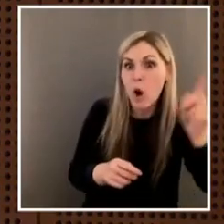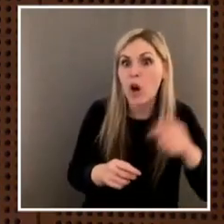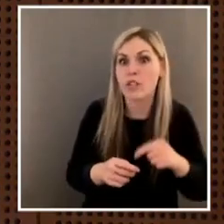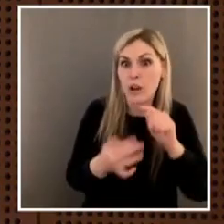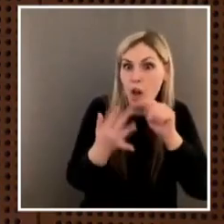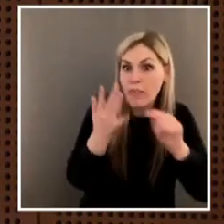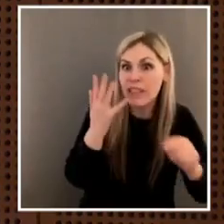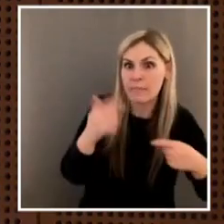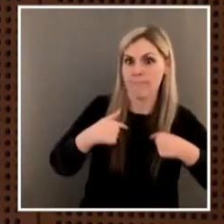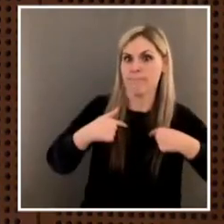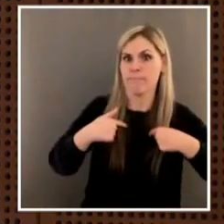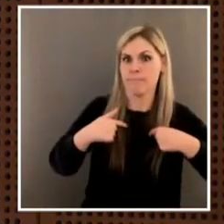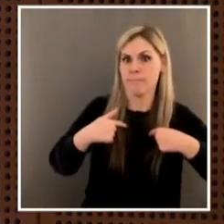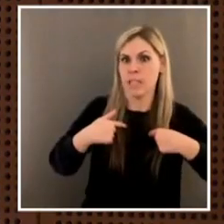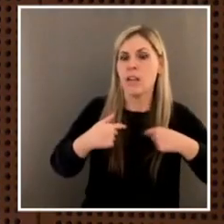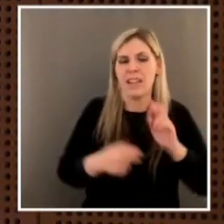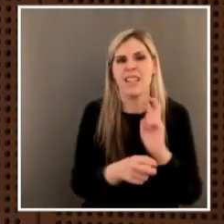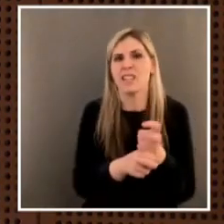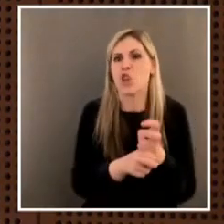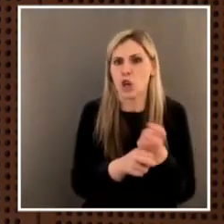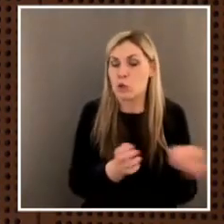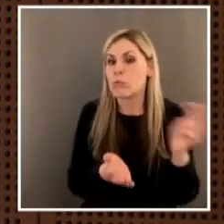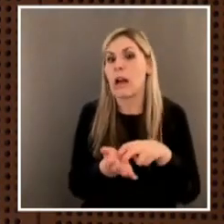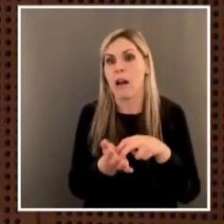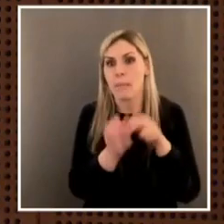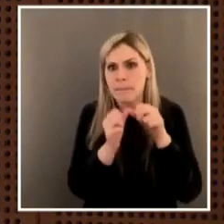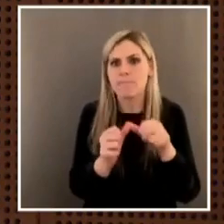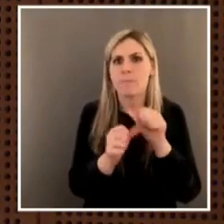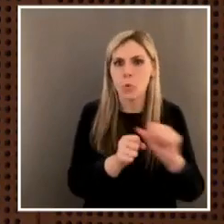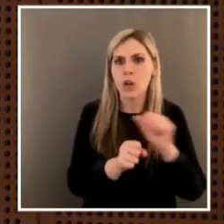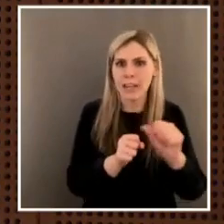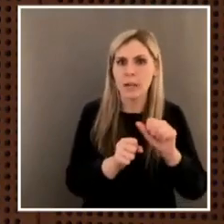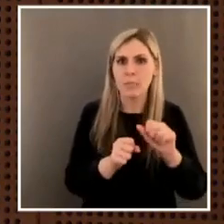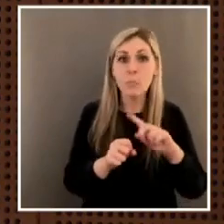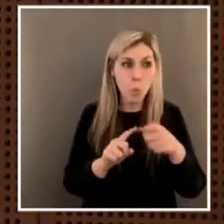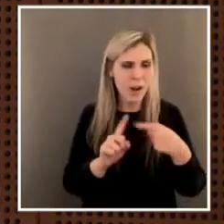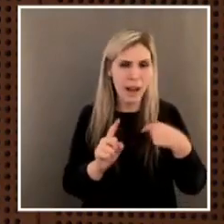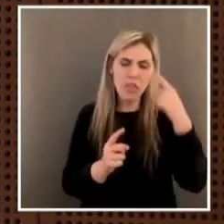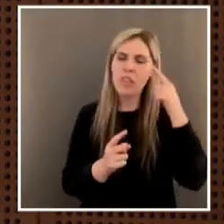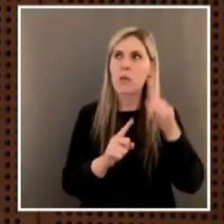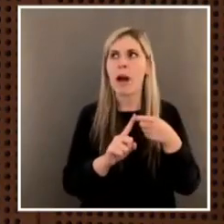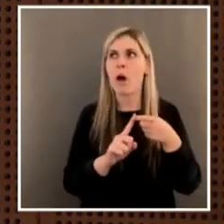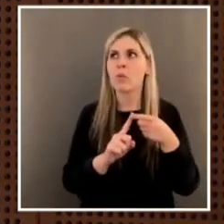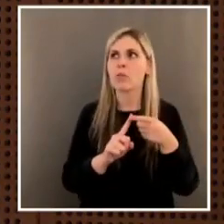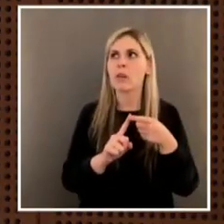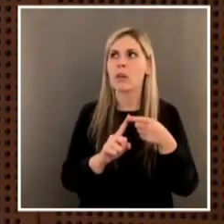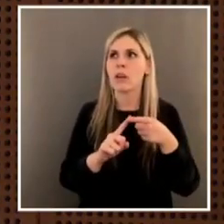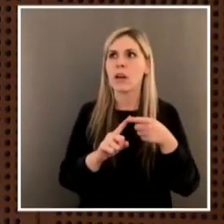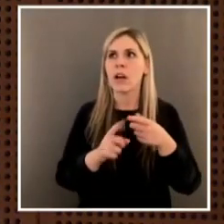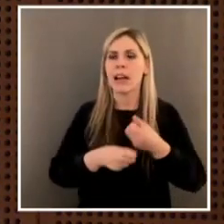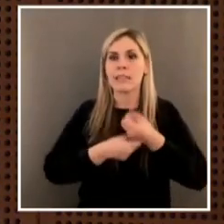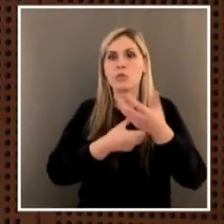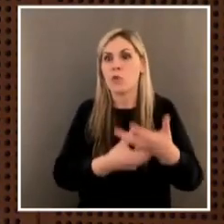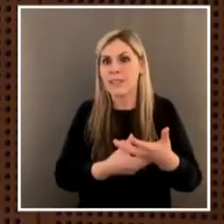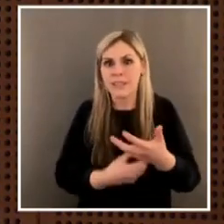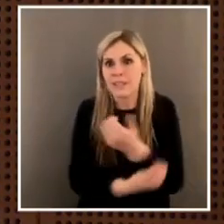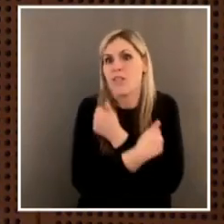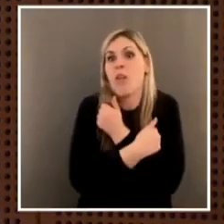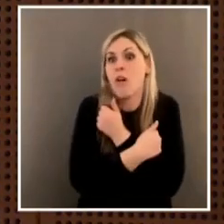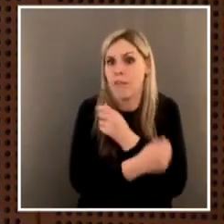things? Then it's hard to get up for the work. But when I think about, you know, expressing this love for Black